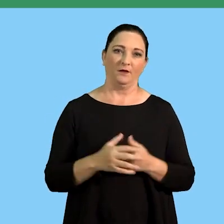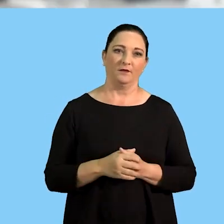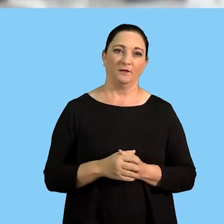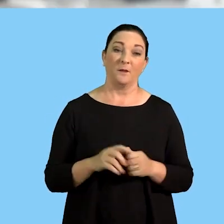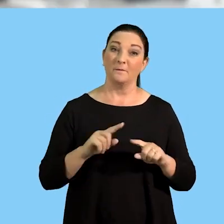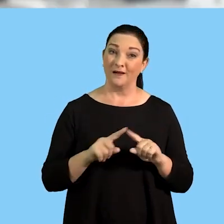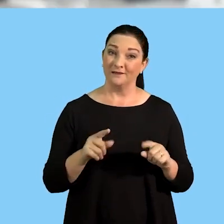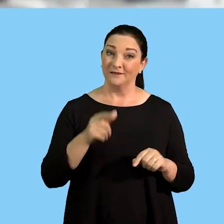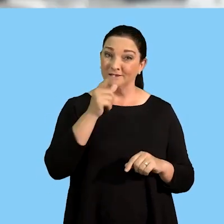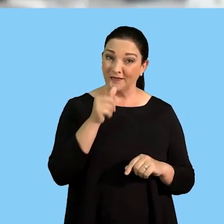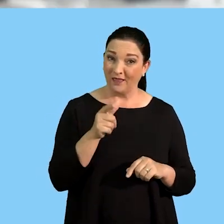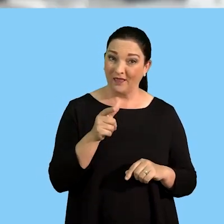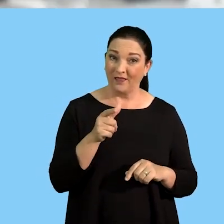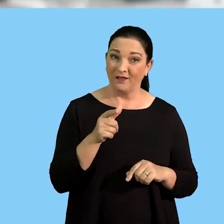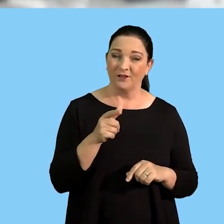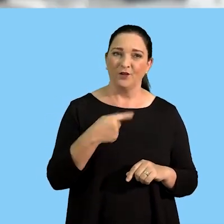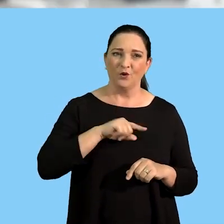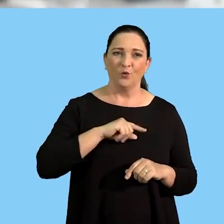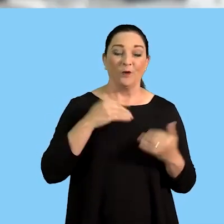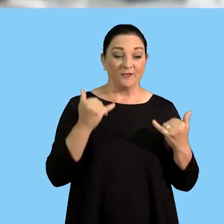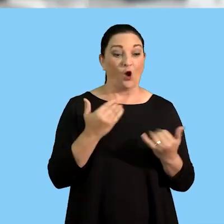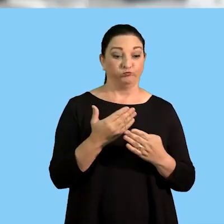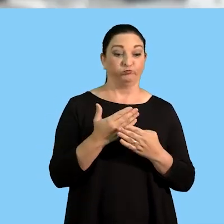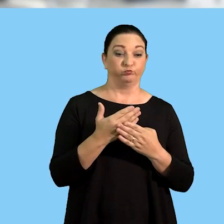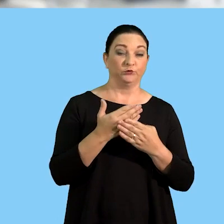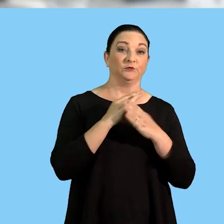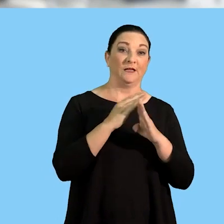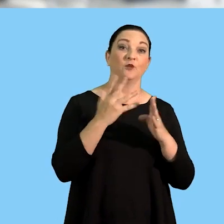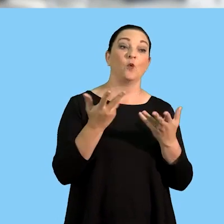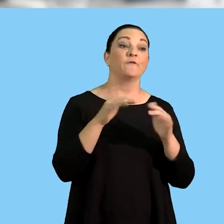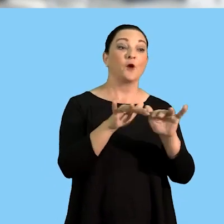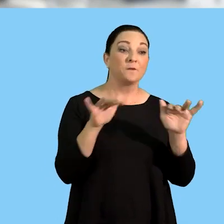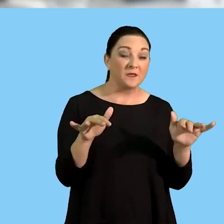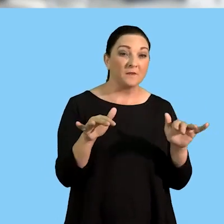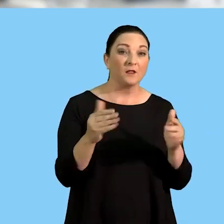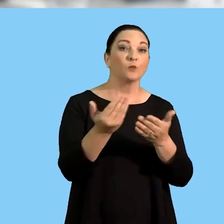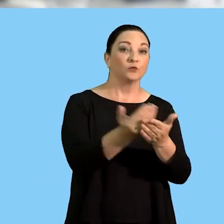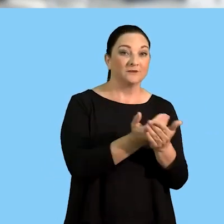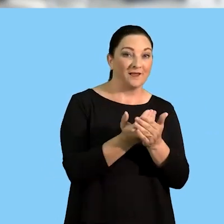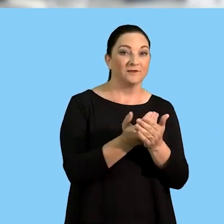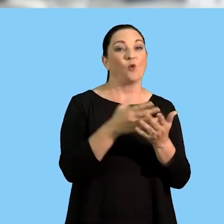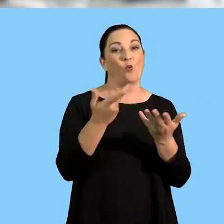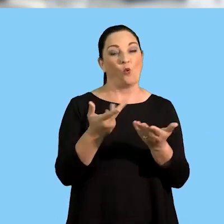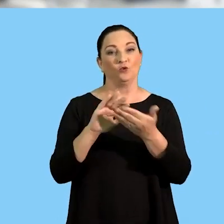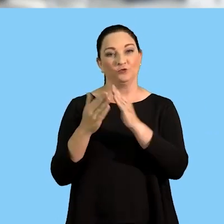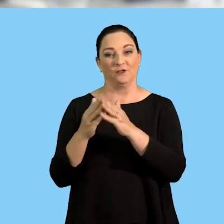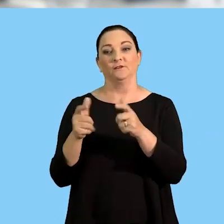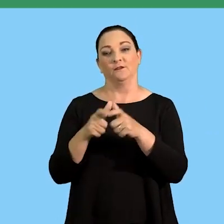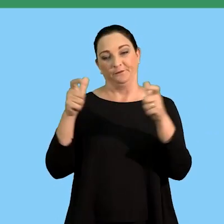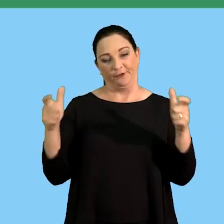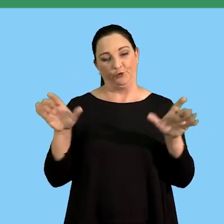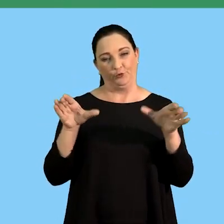11s, you will note to say that we are also protecting the health of the public or the society at